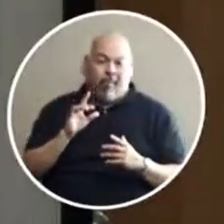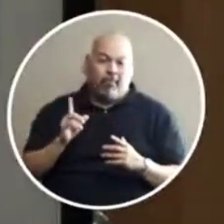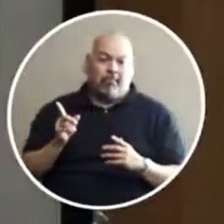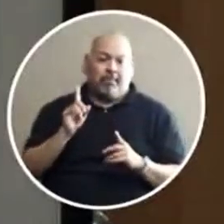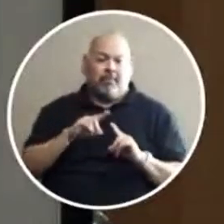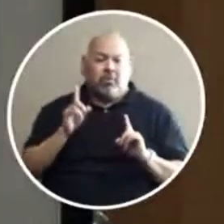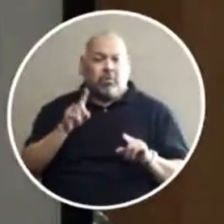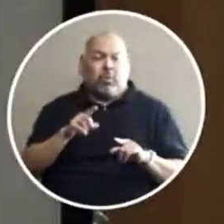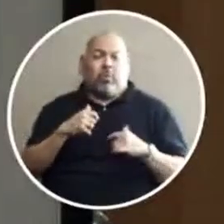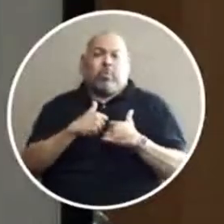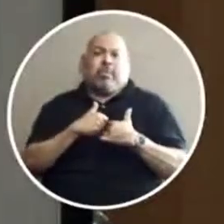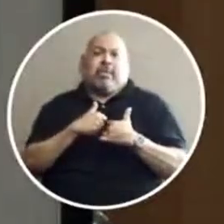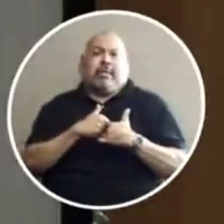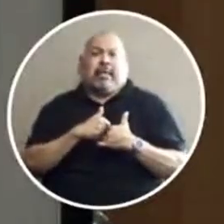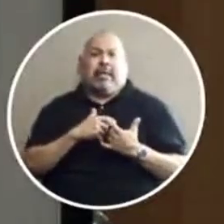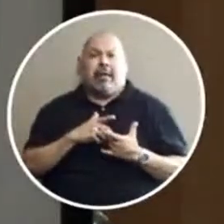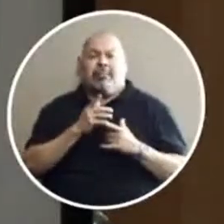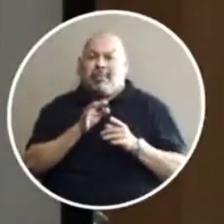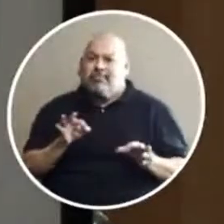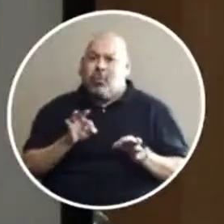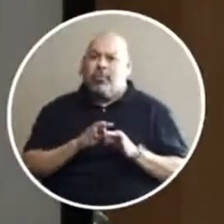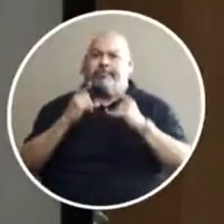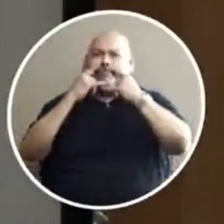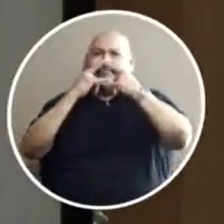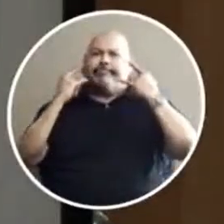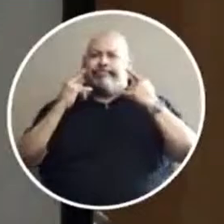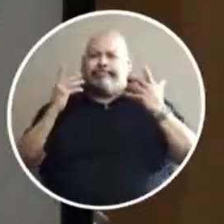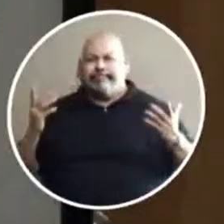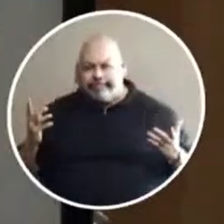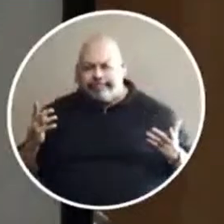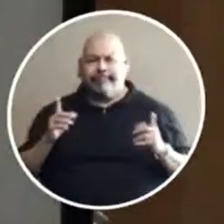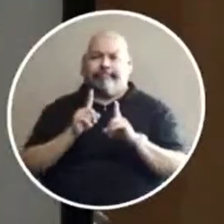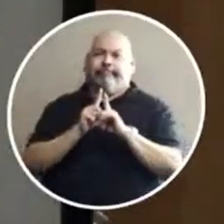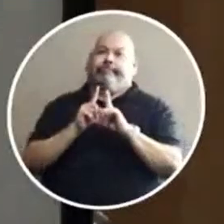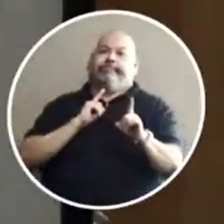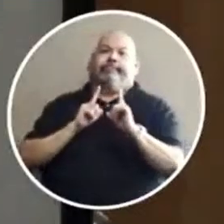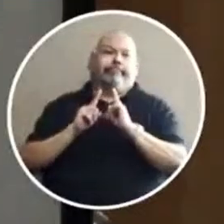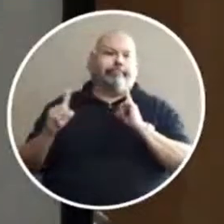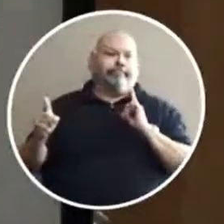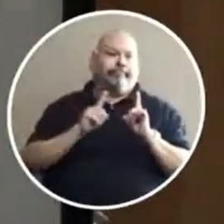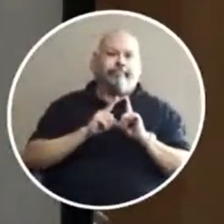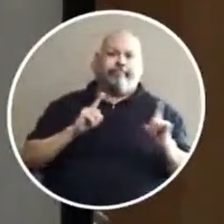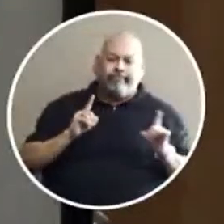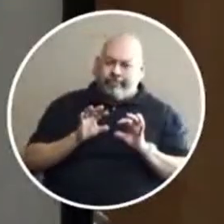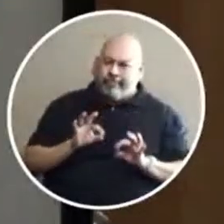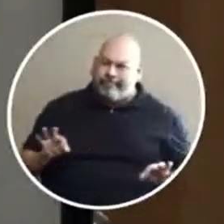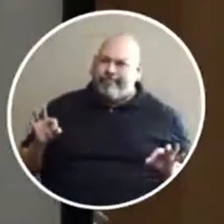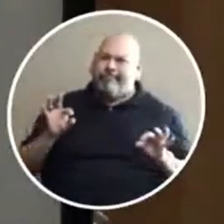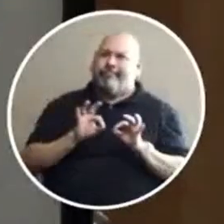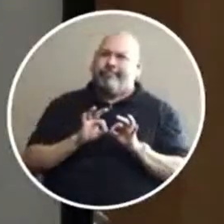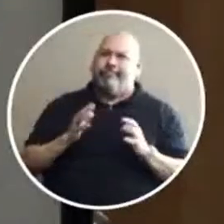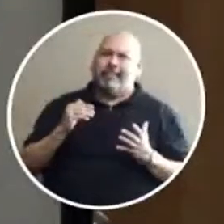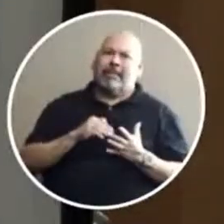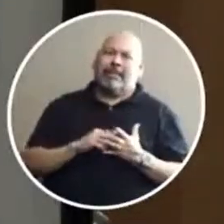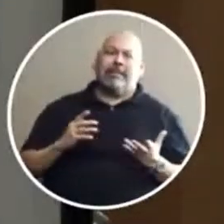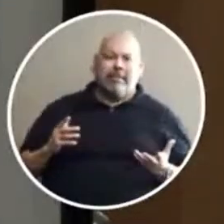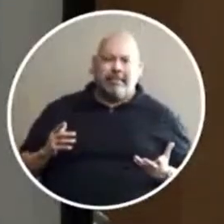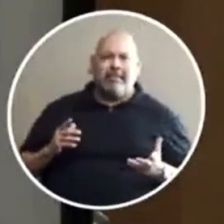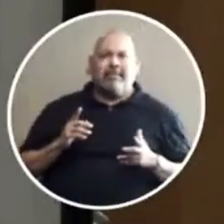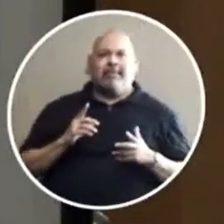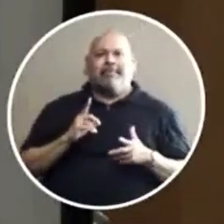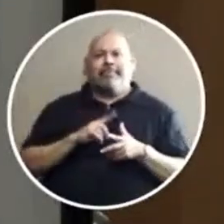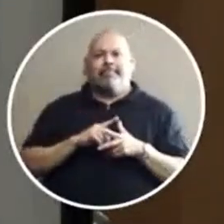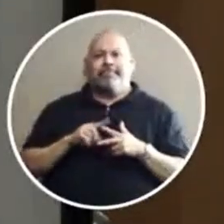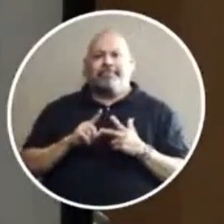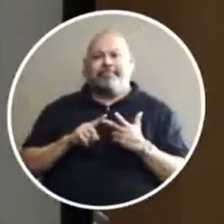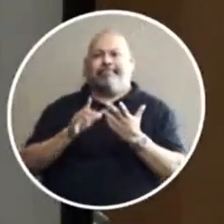to those games, wear your face covering, observe the social distancing, and please observe also the